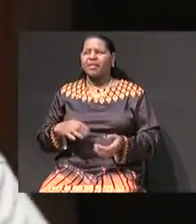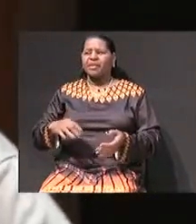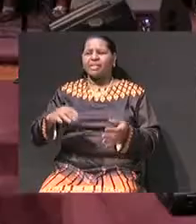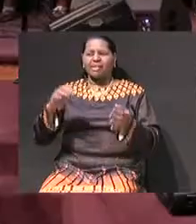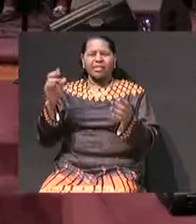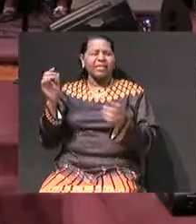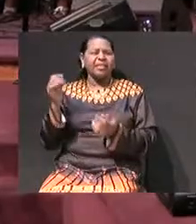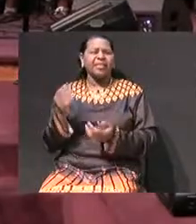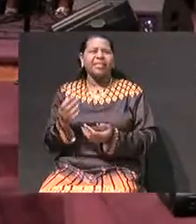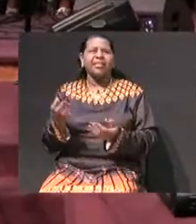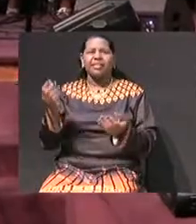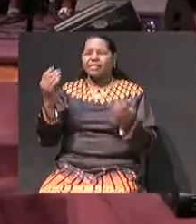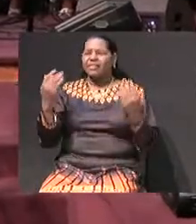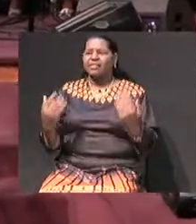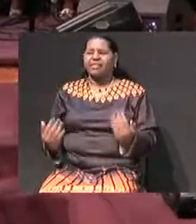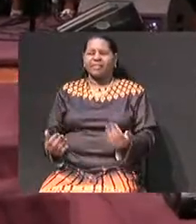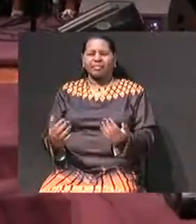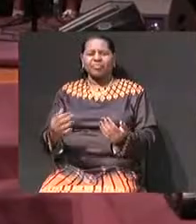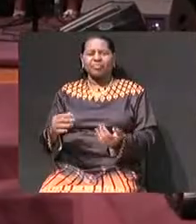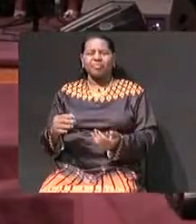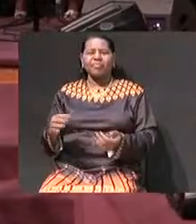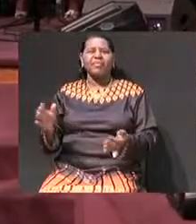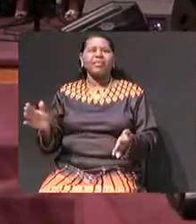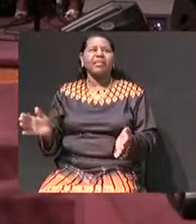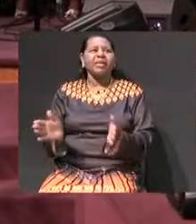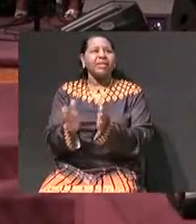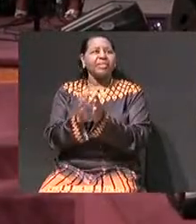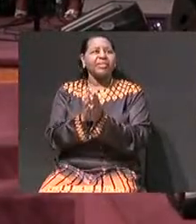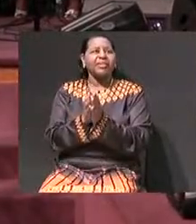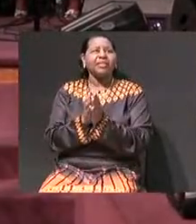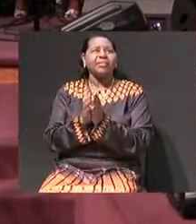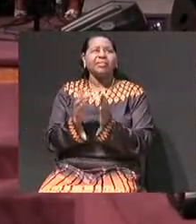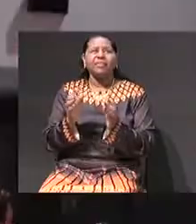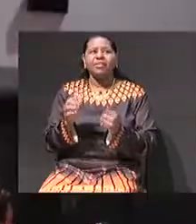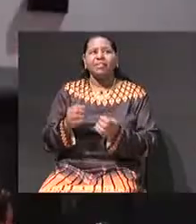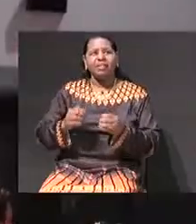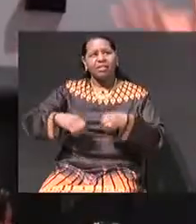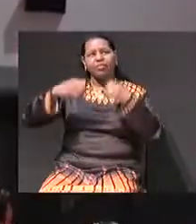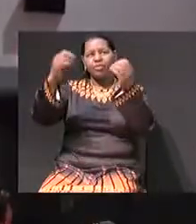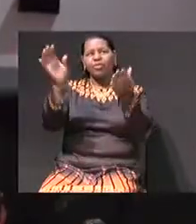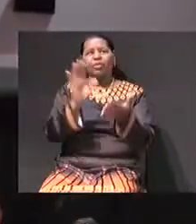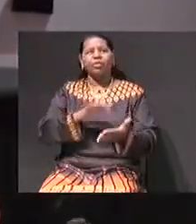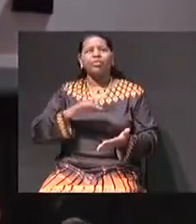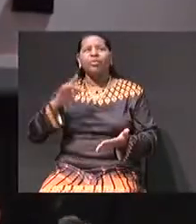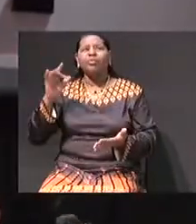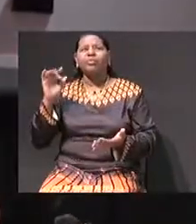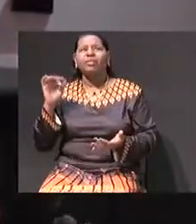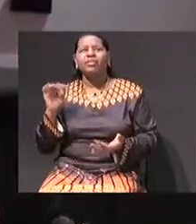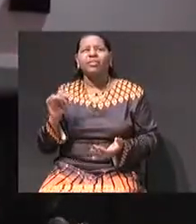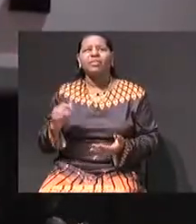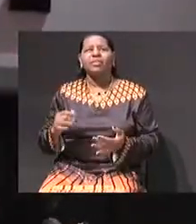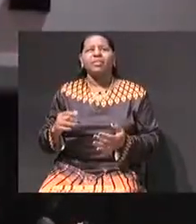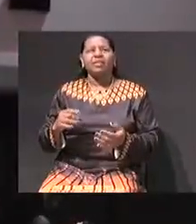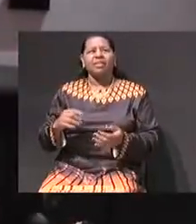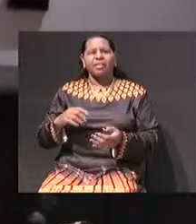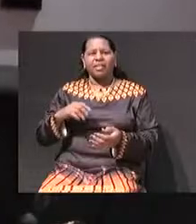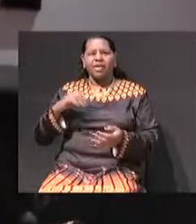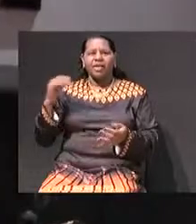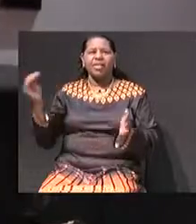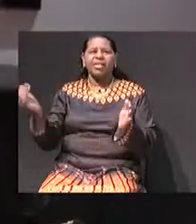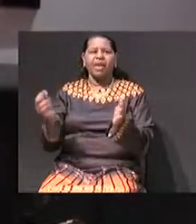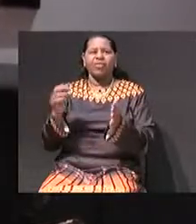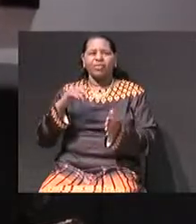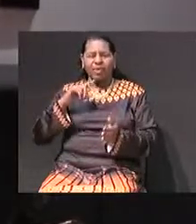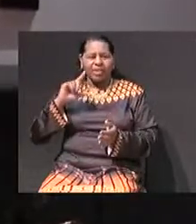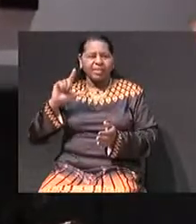shore, but very deeply stained from then, seeking to rise over. But God gave you a second, a third,